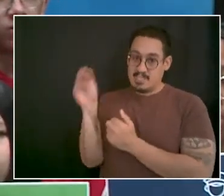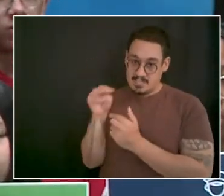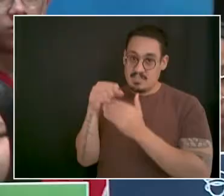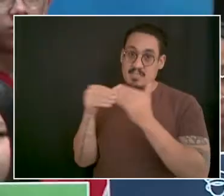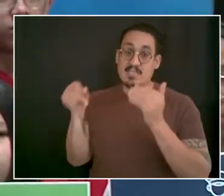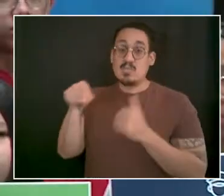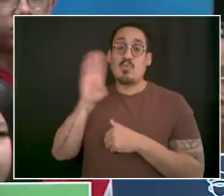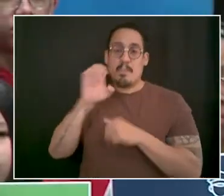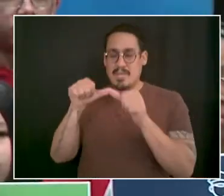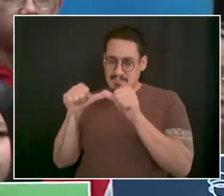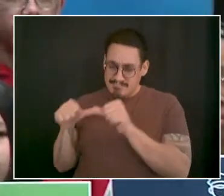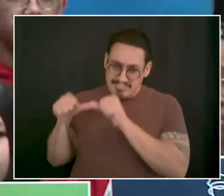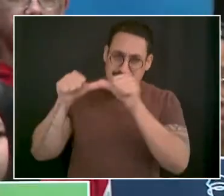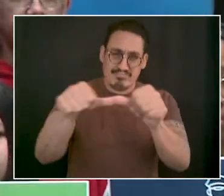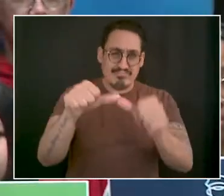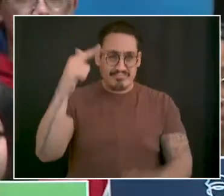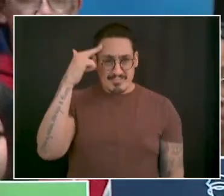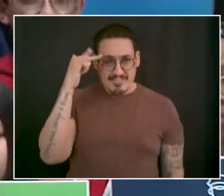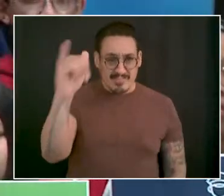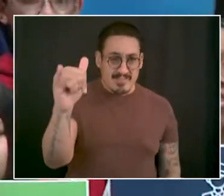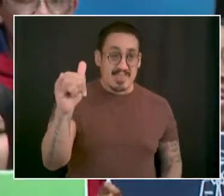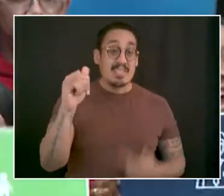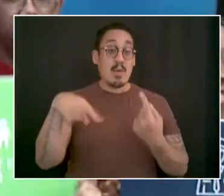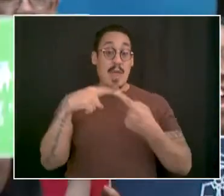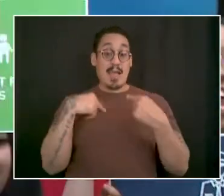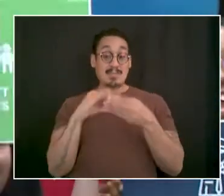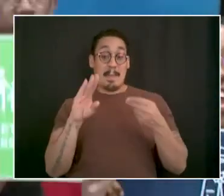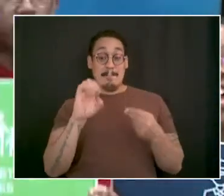baseline. And if I said baseline, we say what?